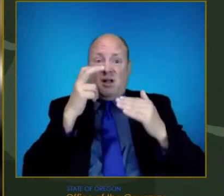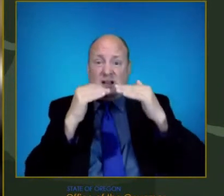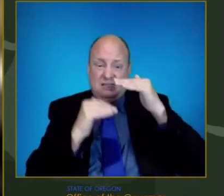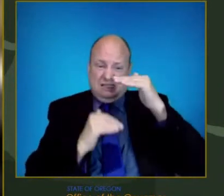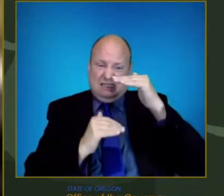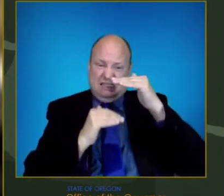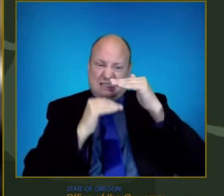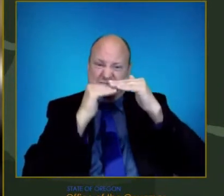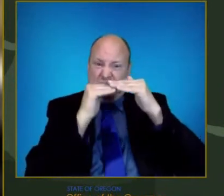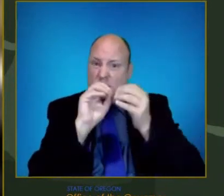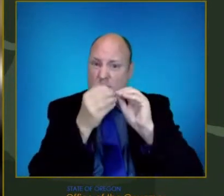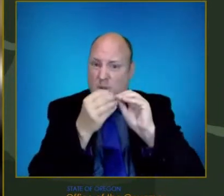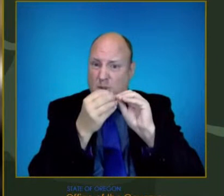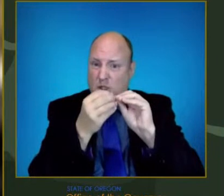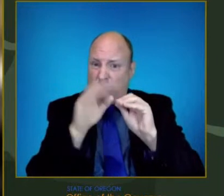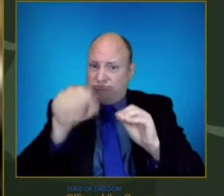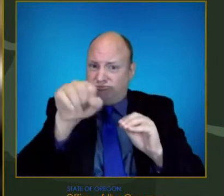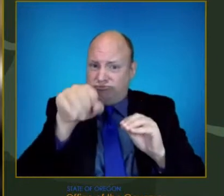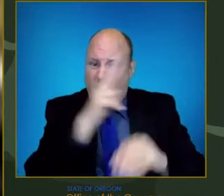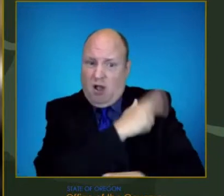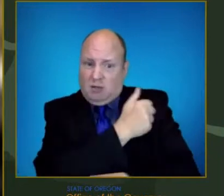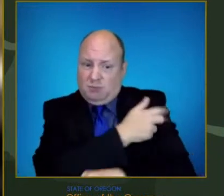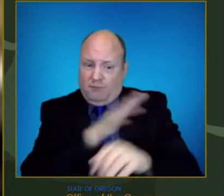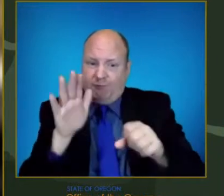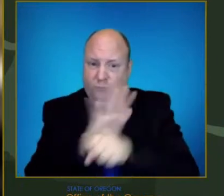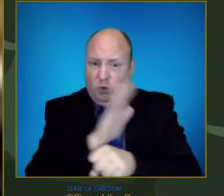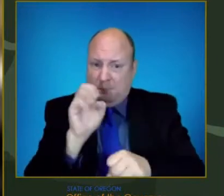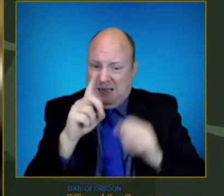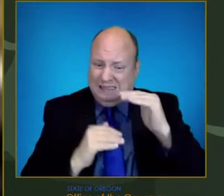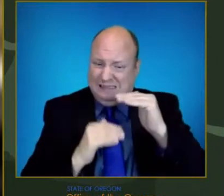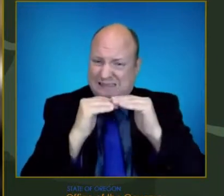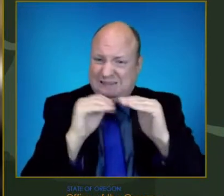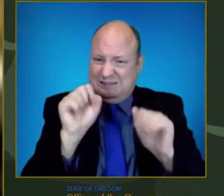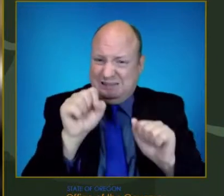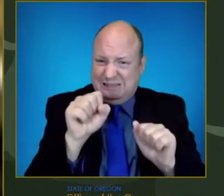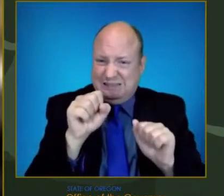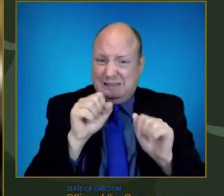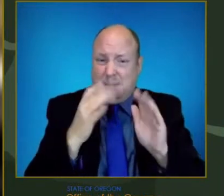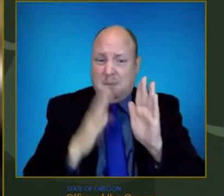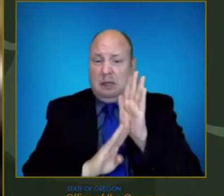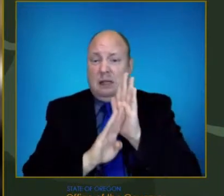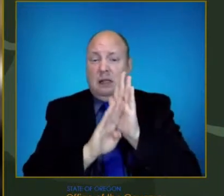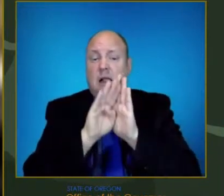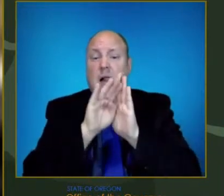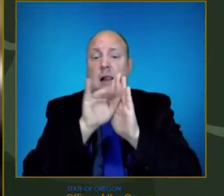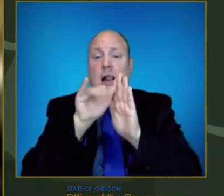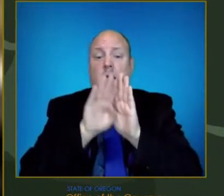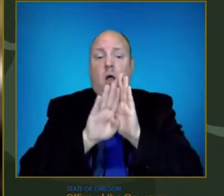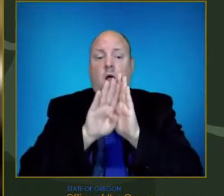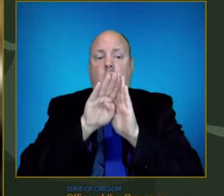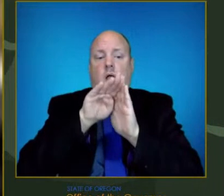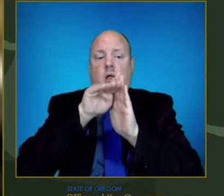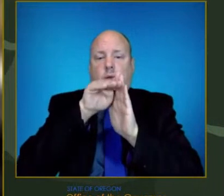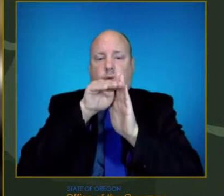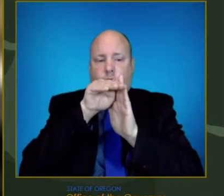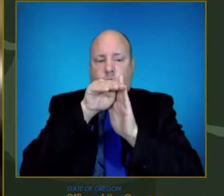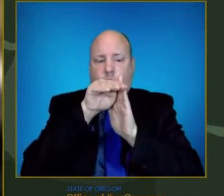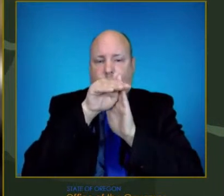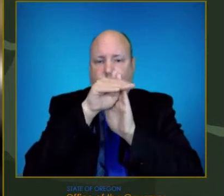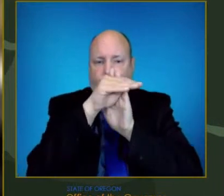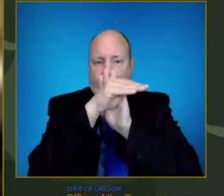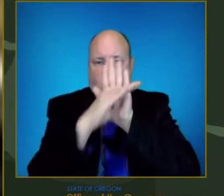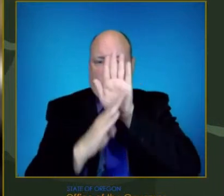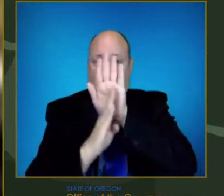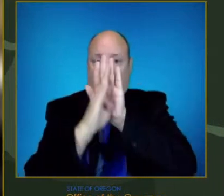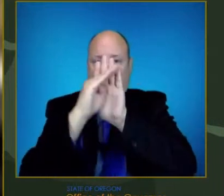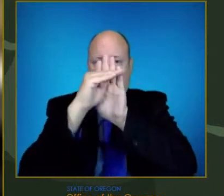and we're seeing more of a flat trend or even a slightly increasing trend in some of the Eastern Oregon hospitals. And you know, I've heard